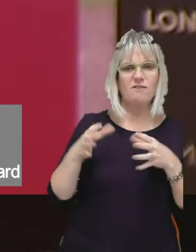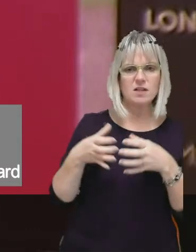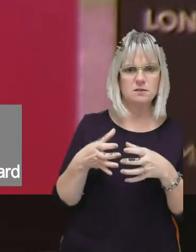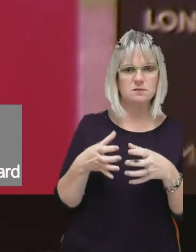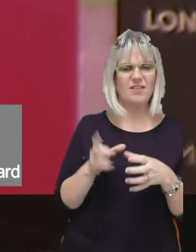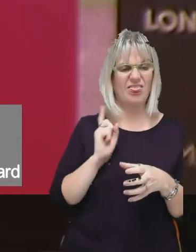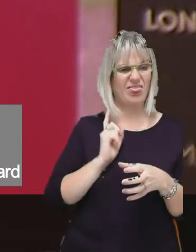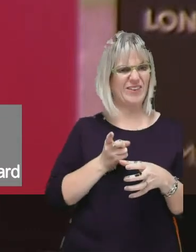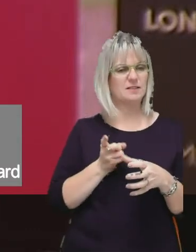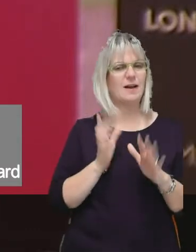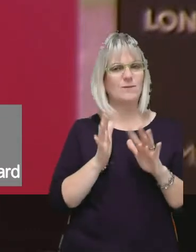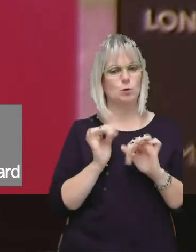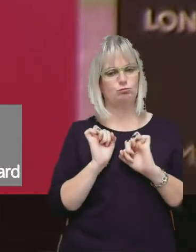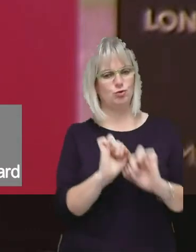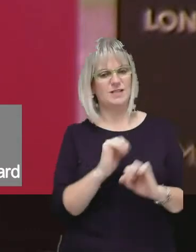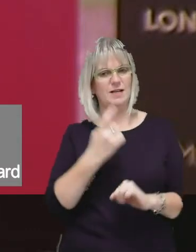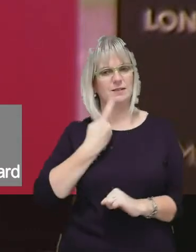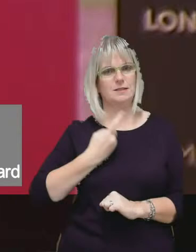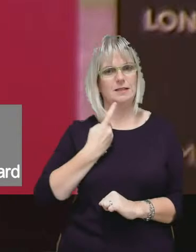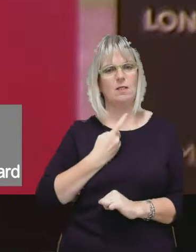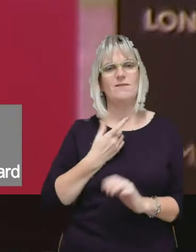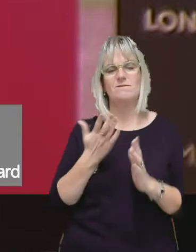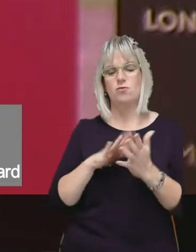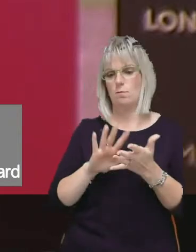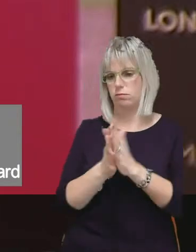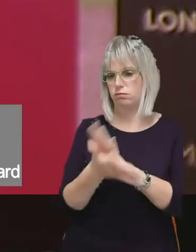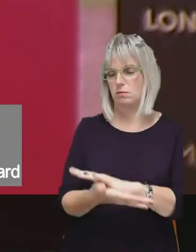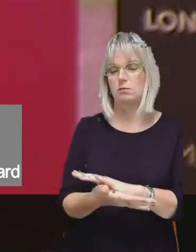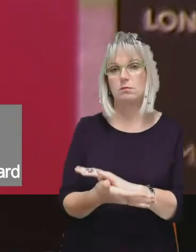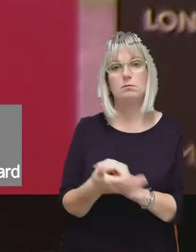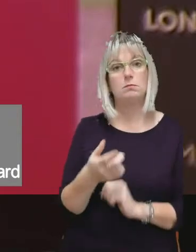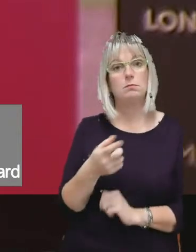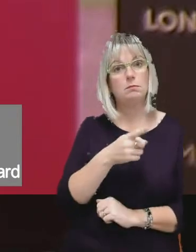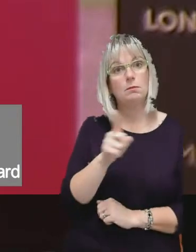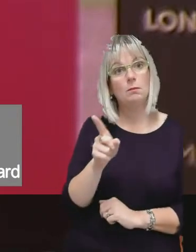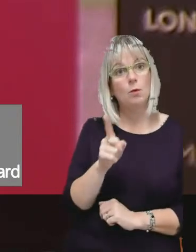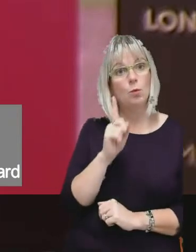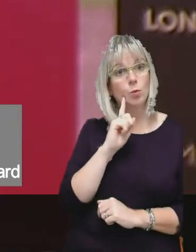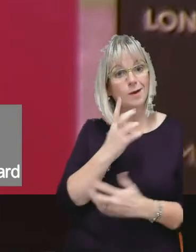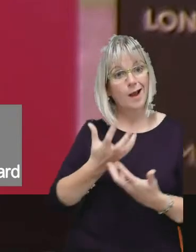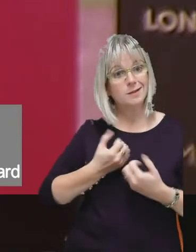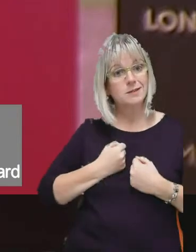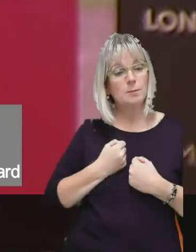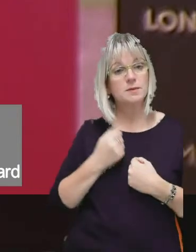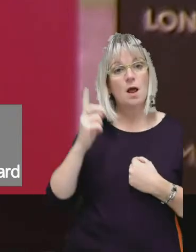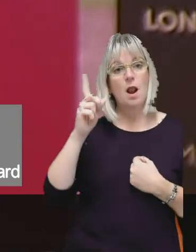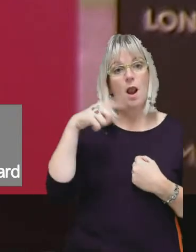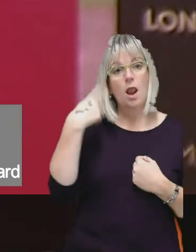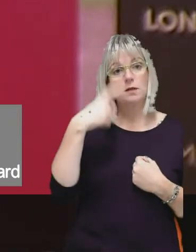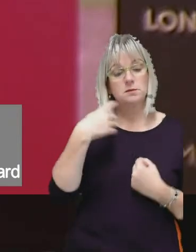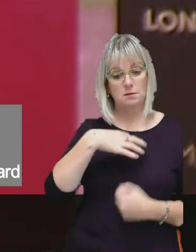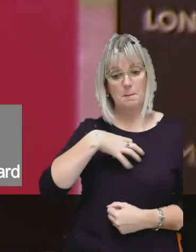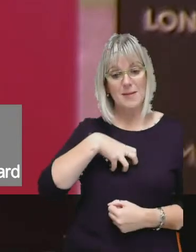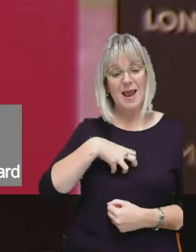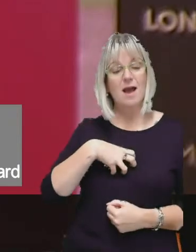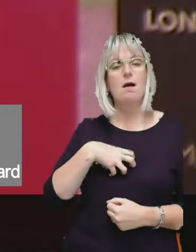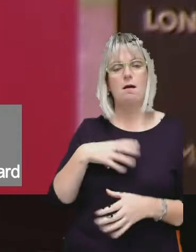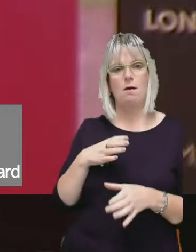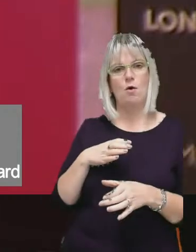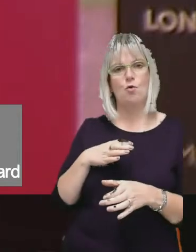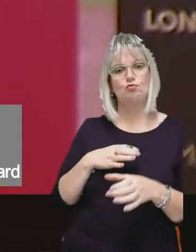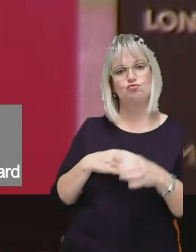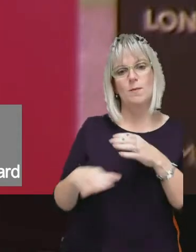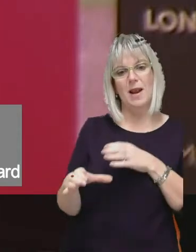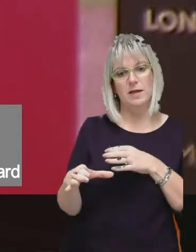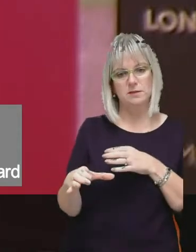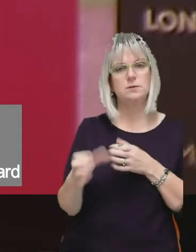you support a citizens' assembly to replace the London mayoral position to give the citizens executive powers over